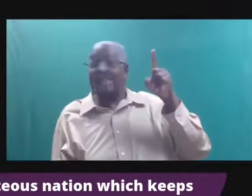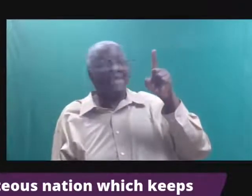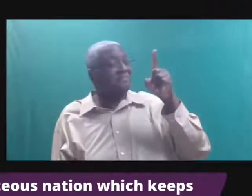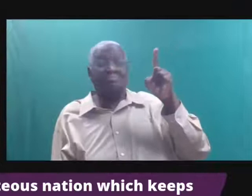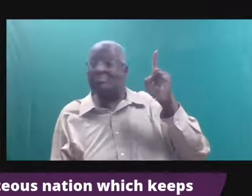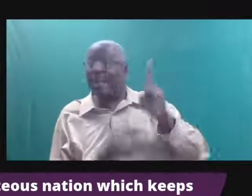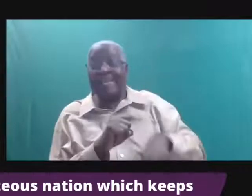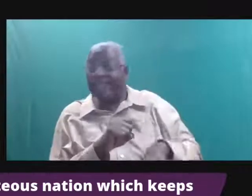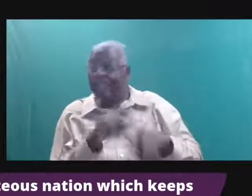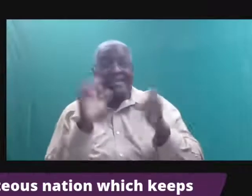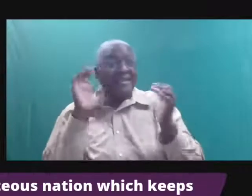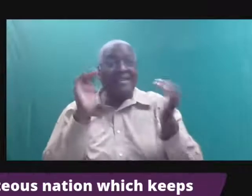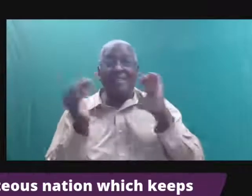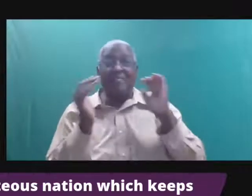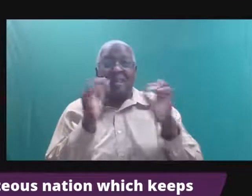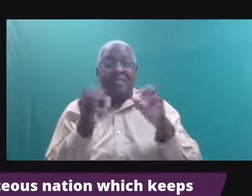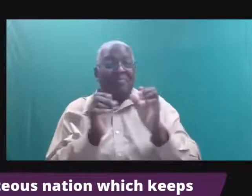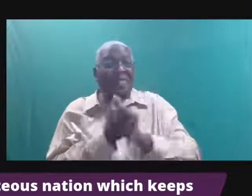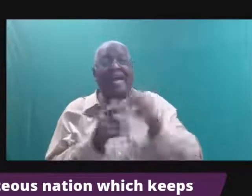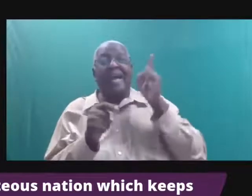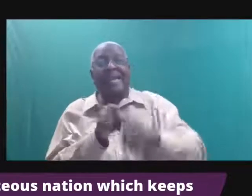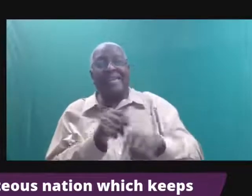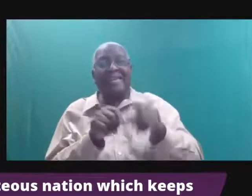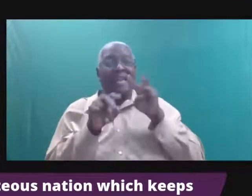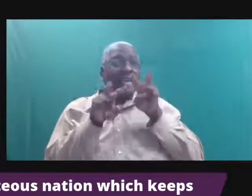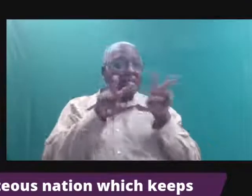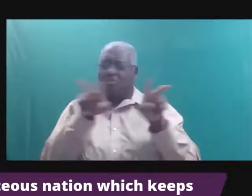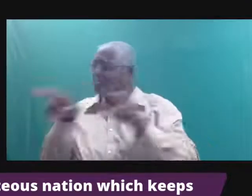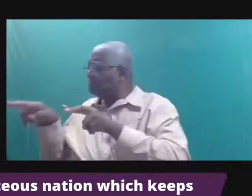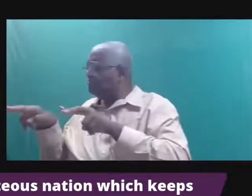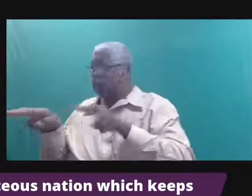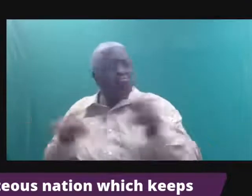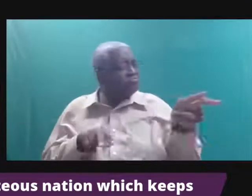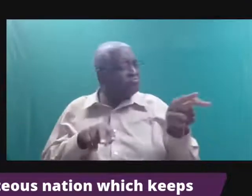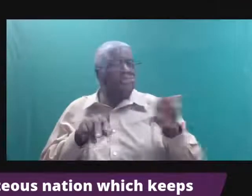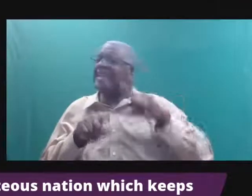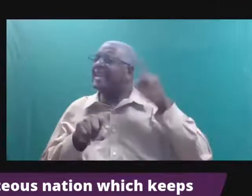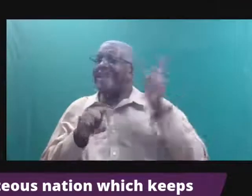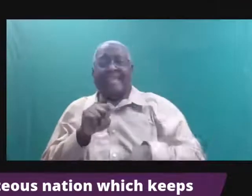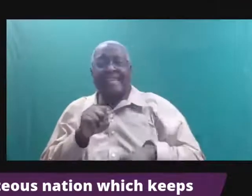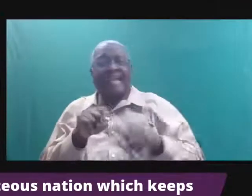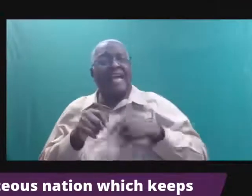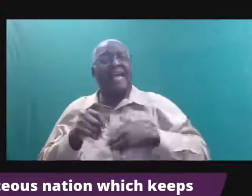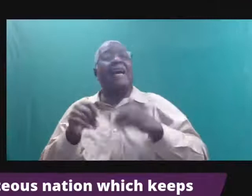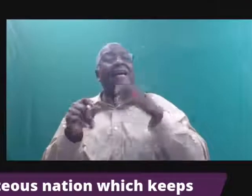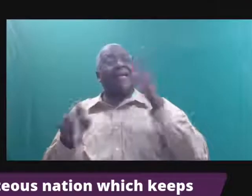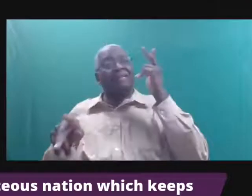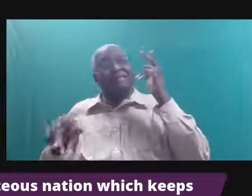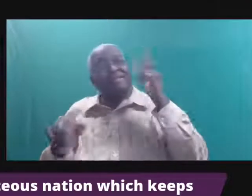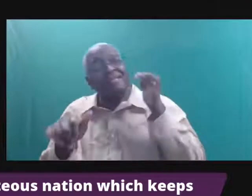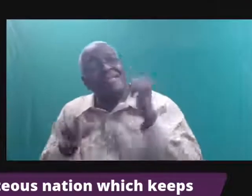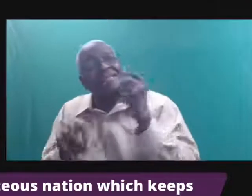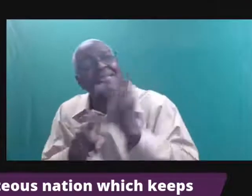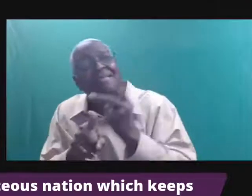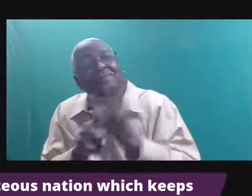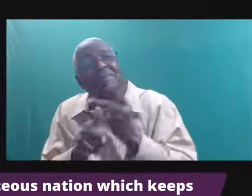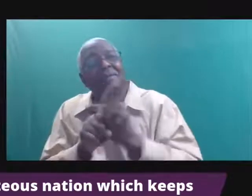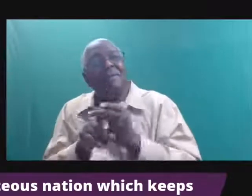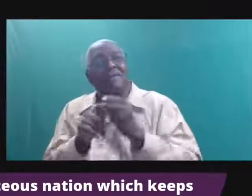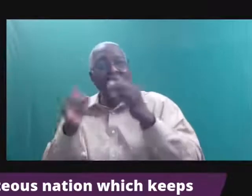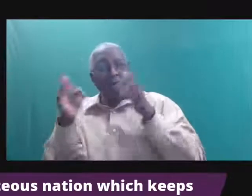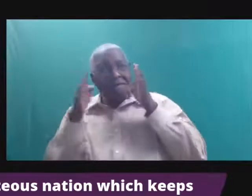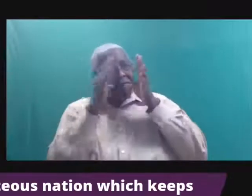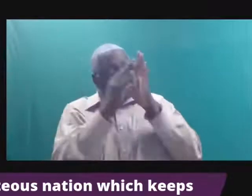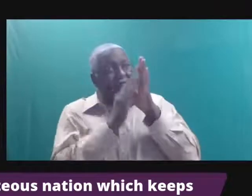to look to the left and the right and figure out what they're doing. I'm focused on God, and I realize what God has for me,